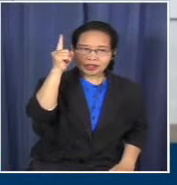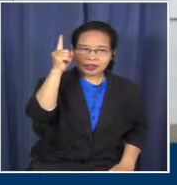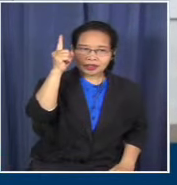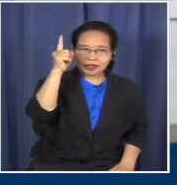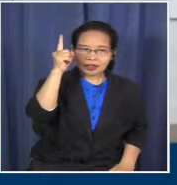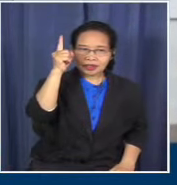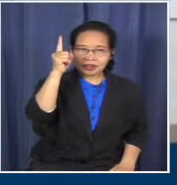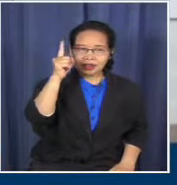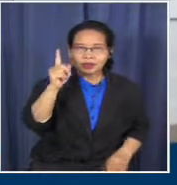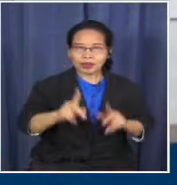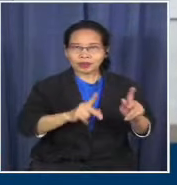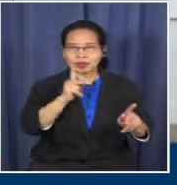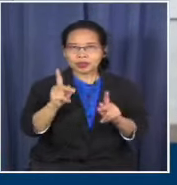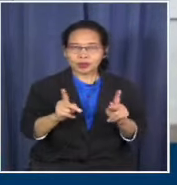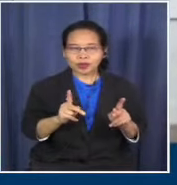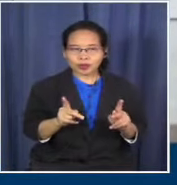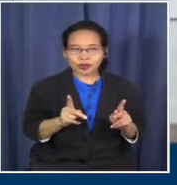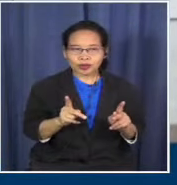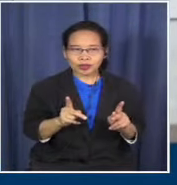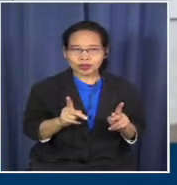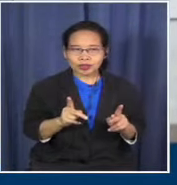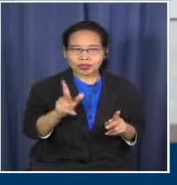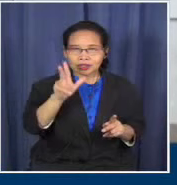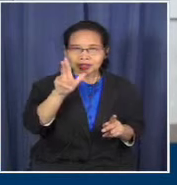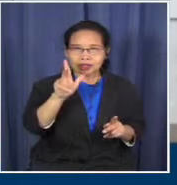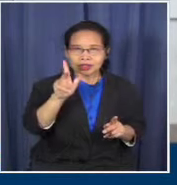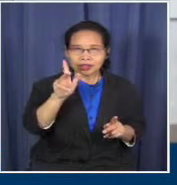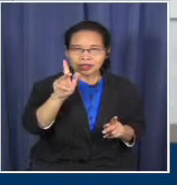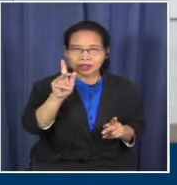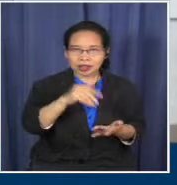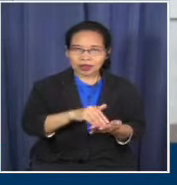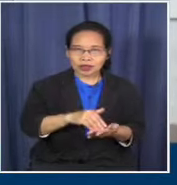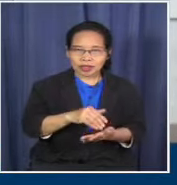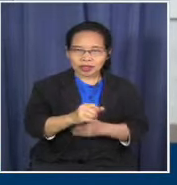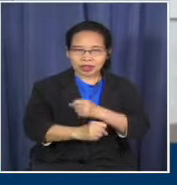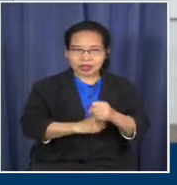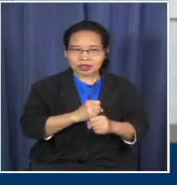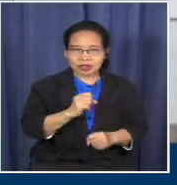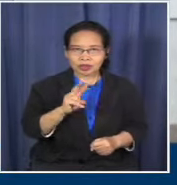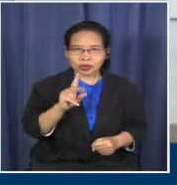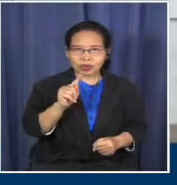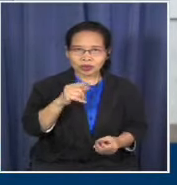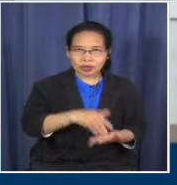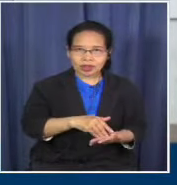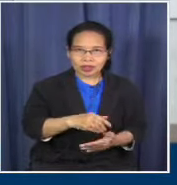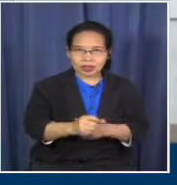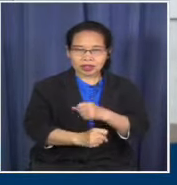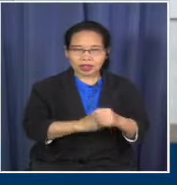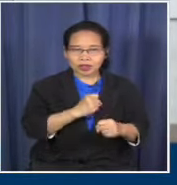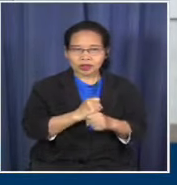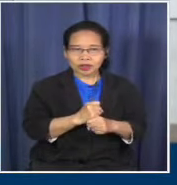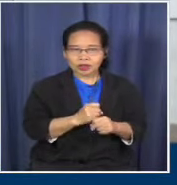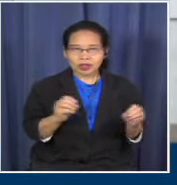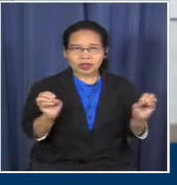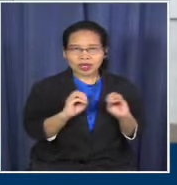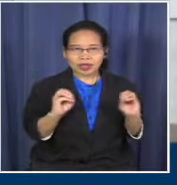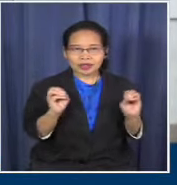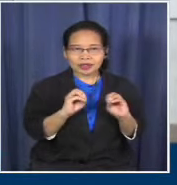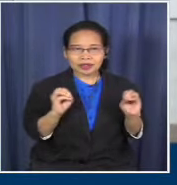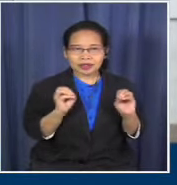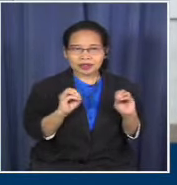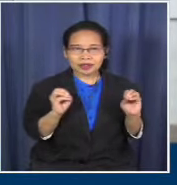Bible. How was this understood by men 3,000 years ago, 2,000 years